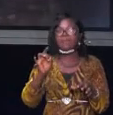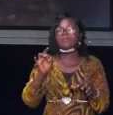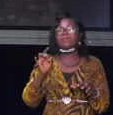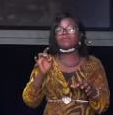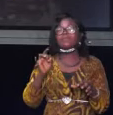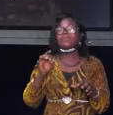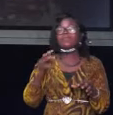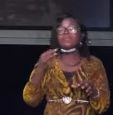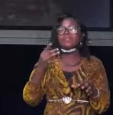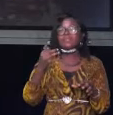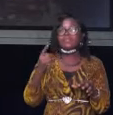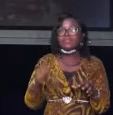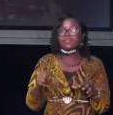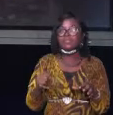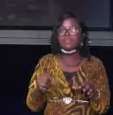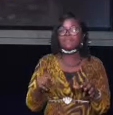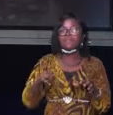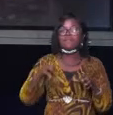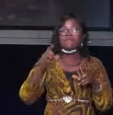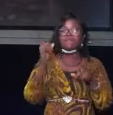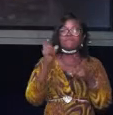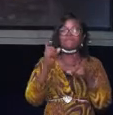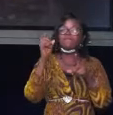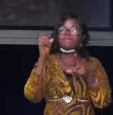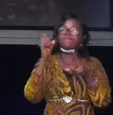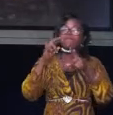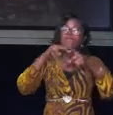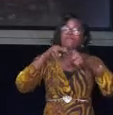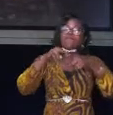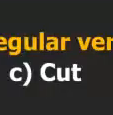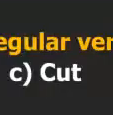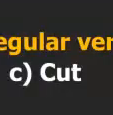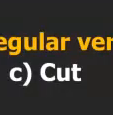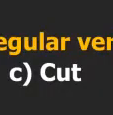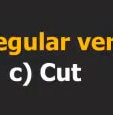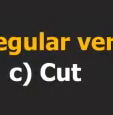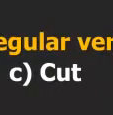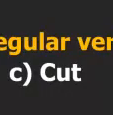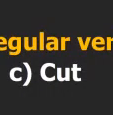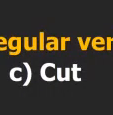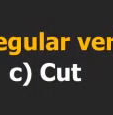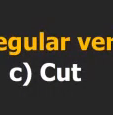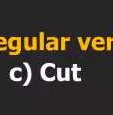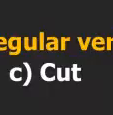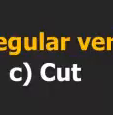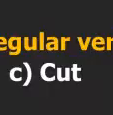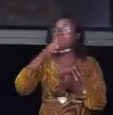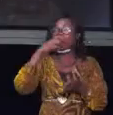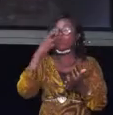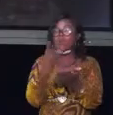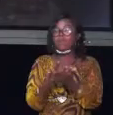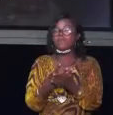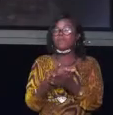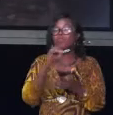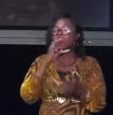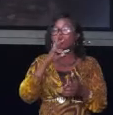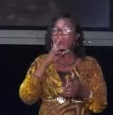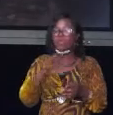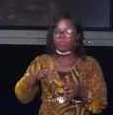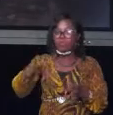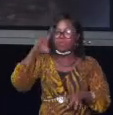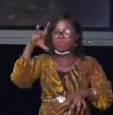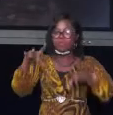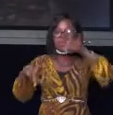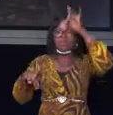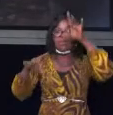indicate whether the verb is a finite or a non-finite verb. And now you have to indicate if the verb